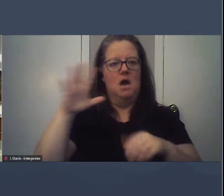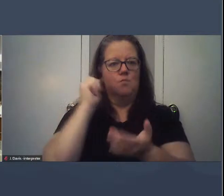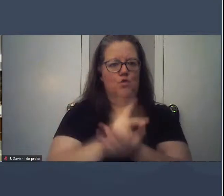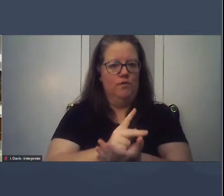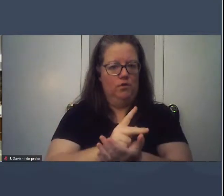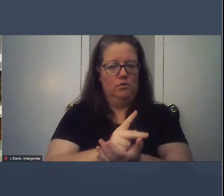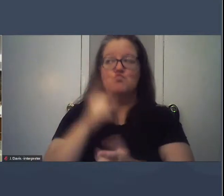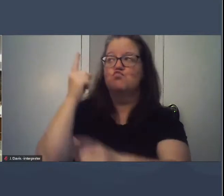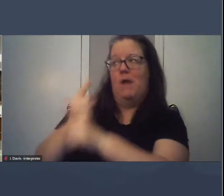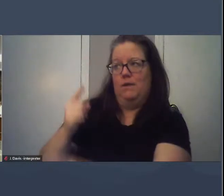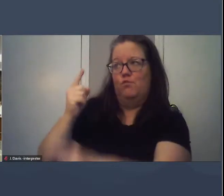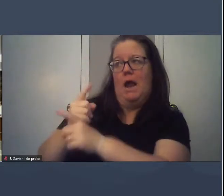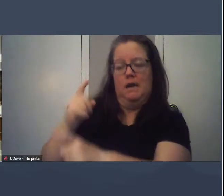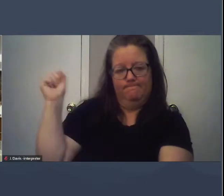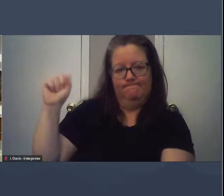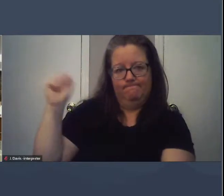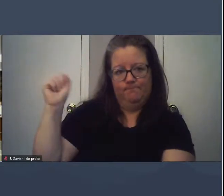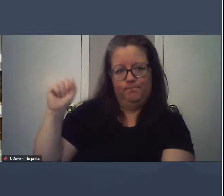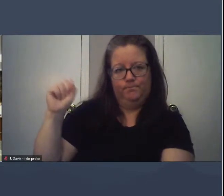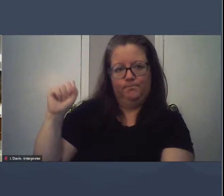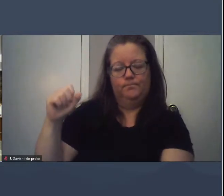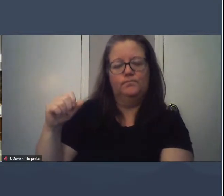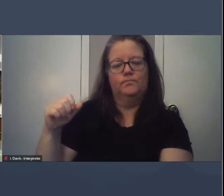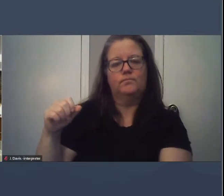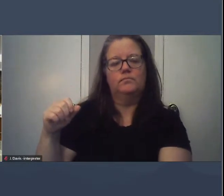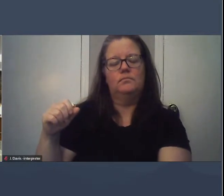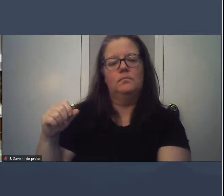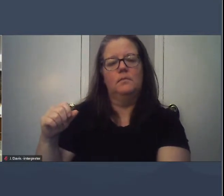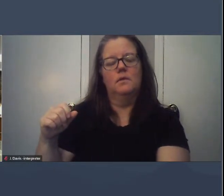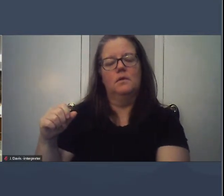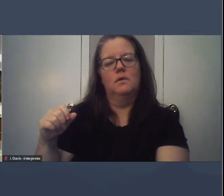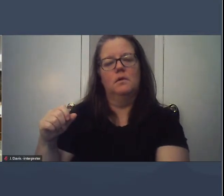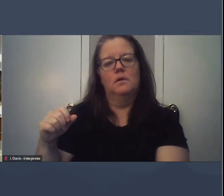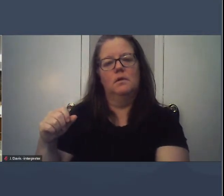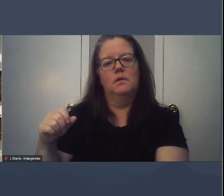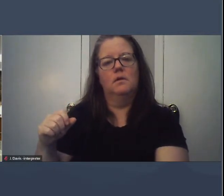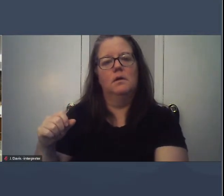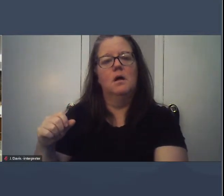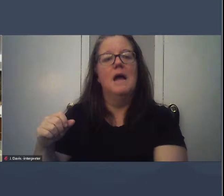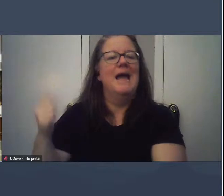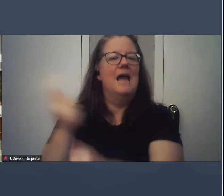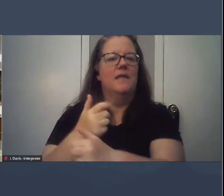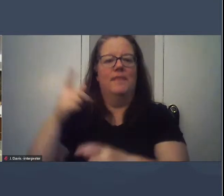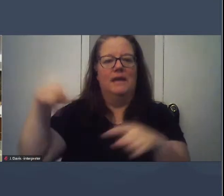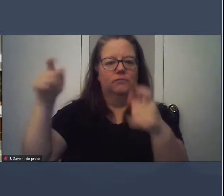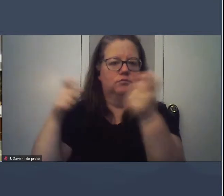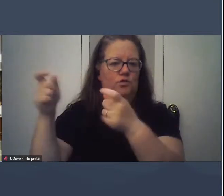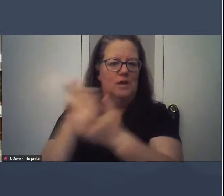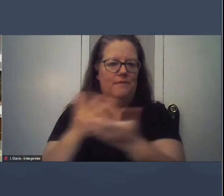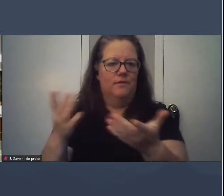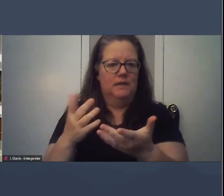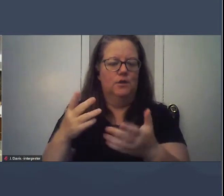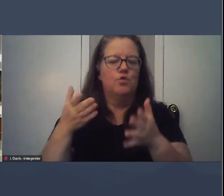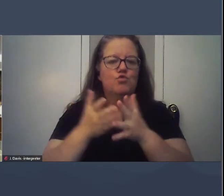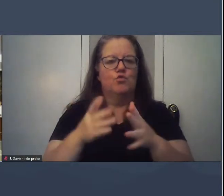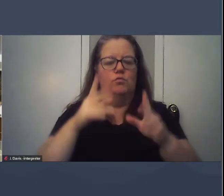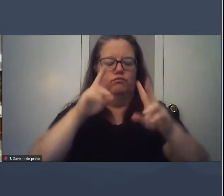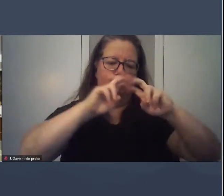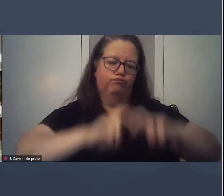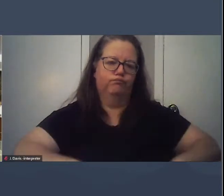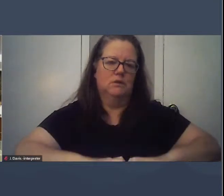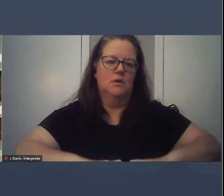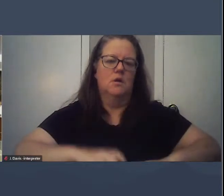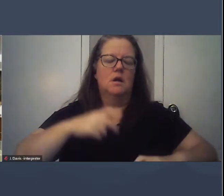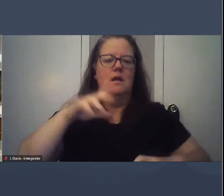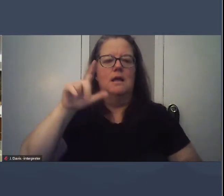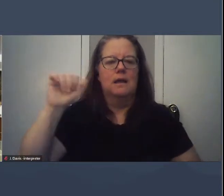mean, let it go. TDEC is our regulatory authority. We do everything through them. Our sanitary survey that we have, our lead and copper